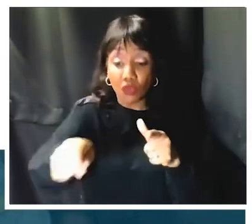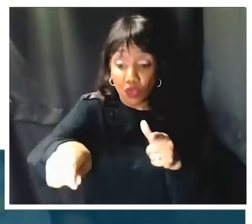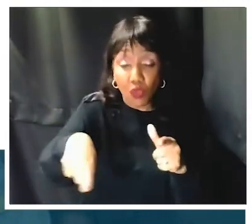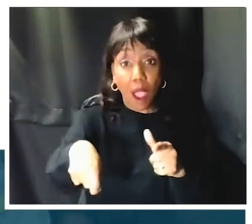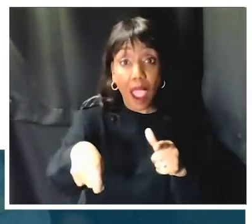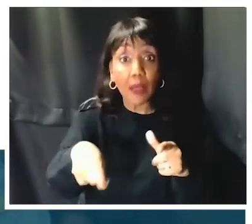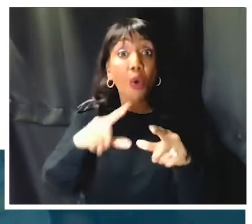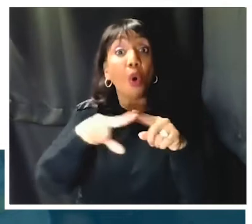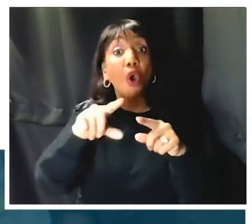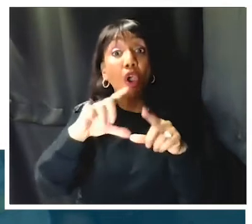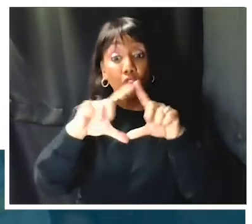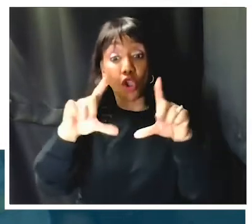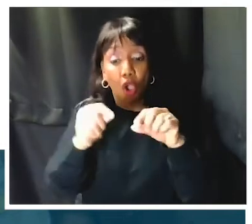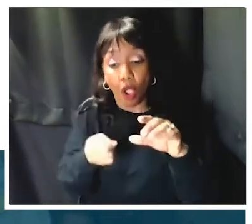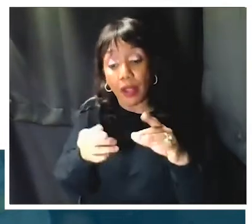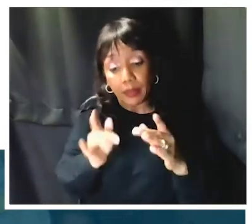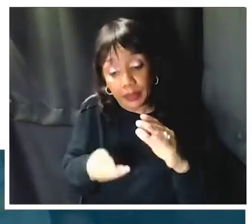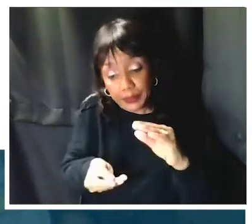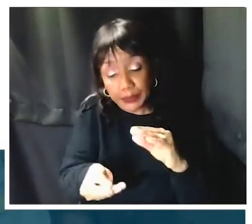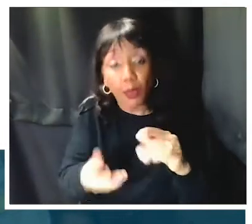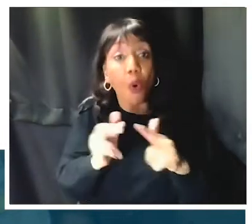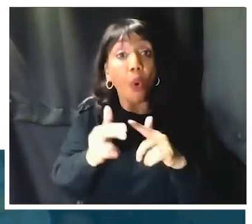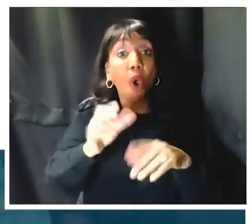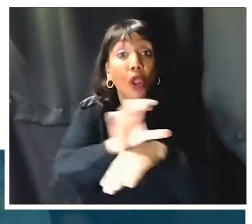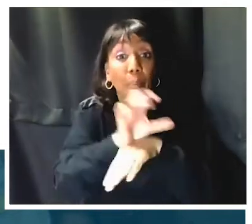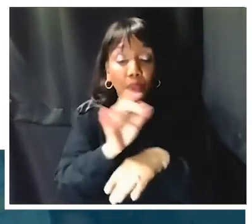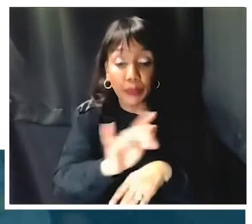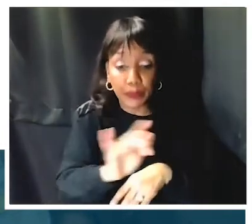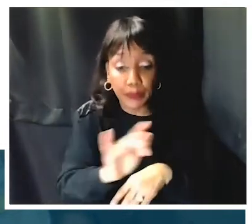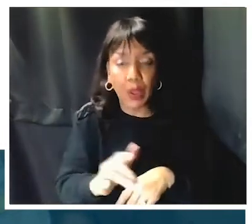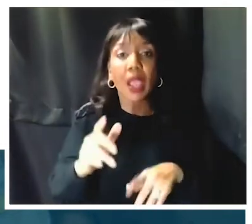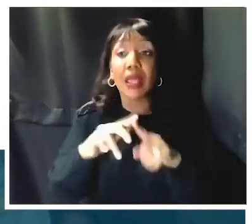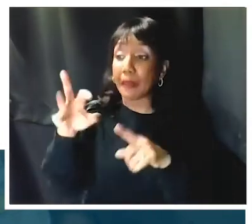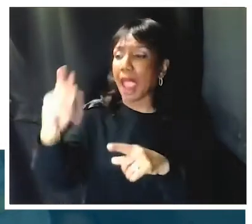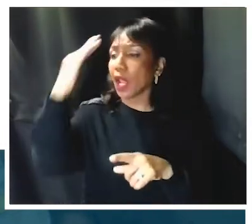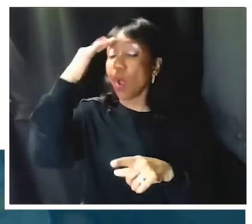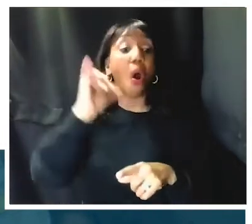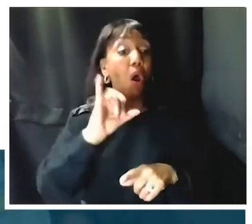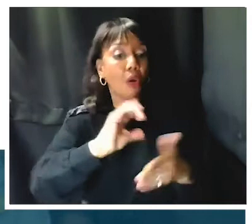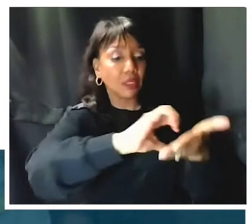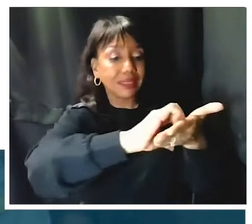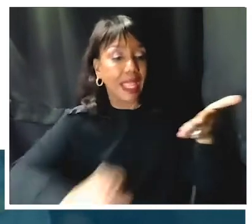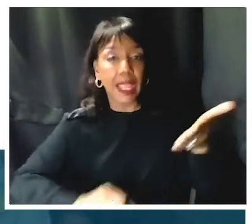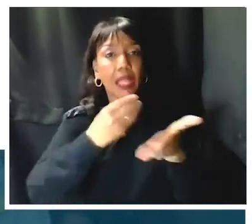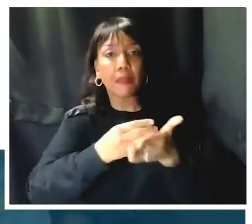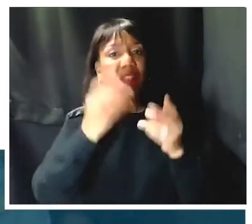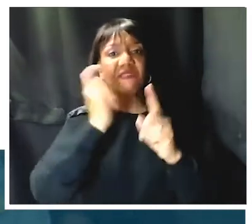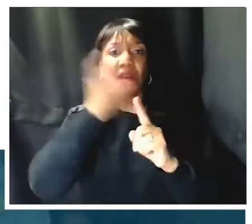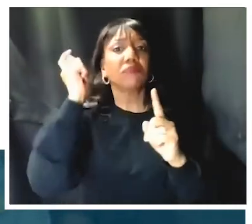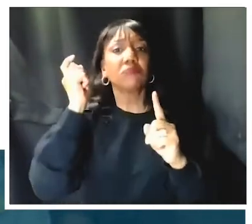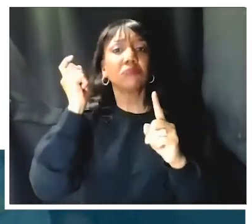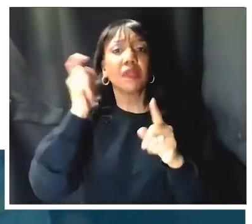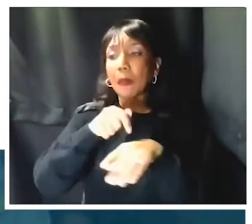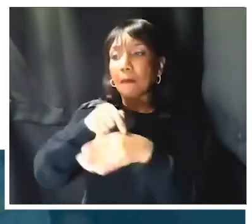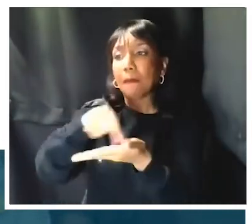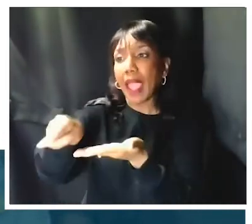or entered your card number online, your bank knows to withdraw that money from your checking account immediately to pay the